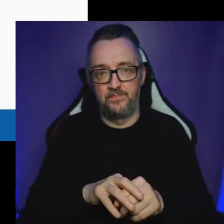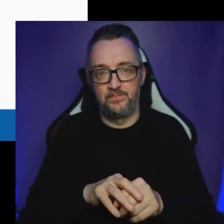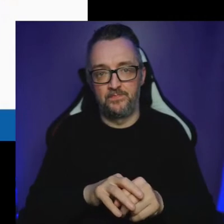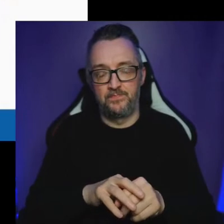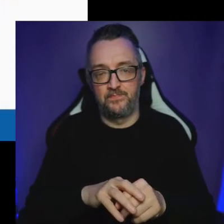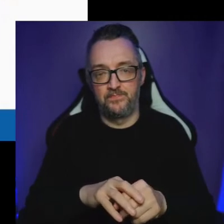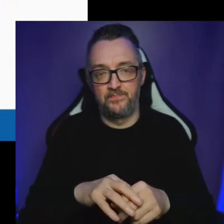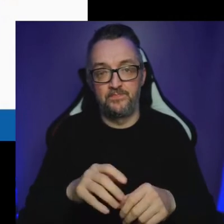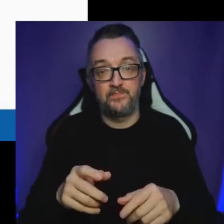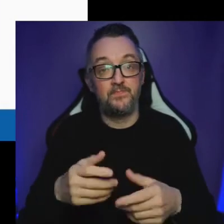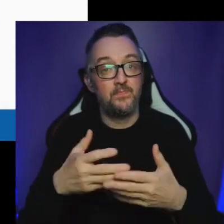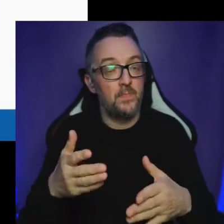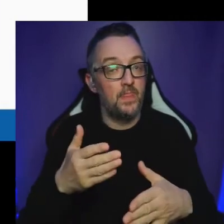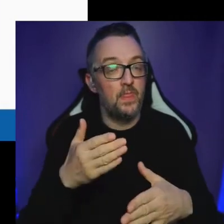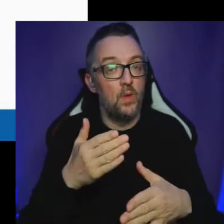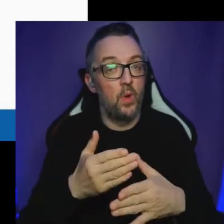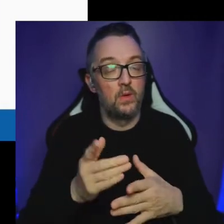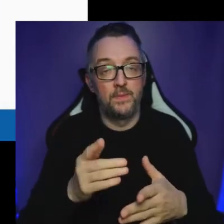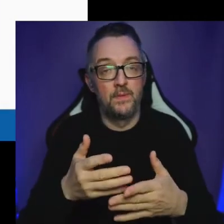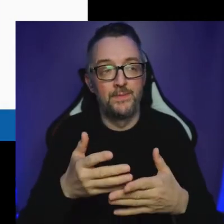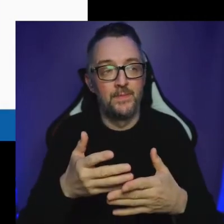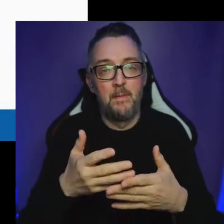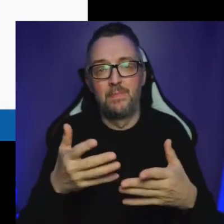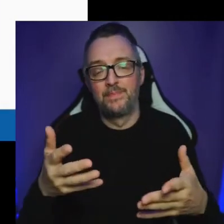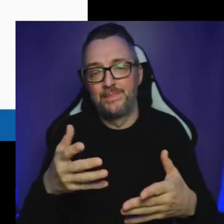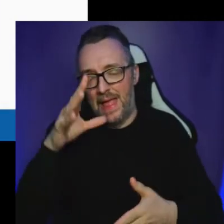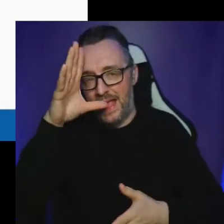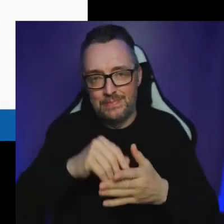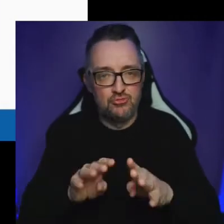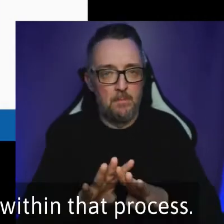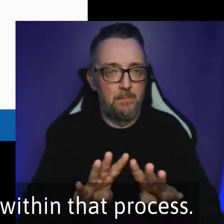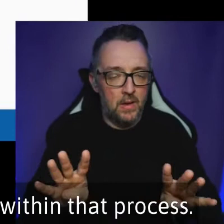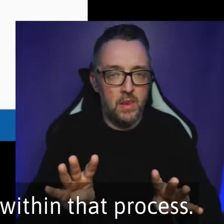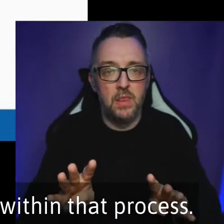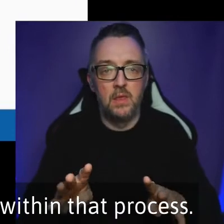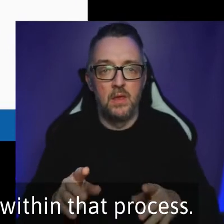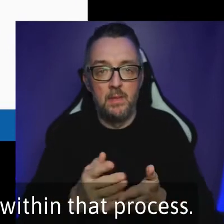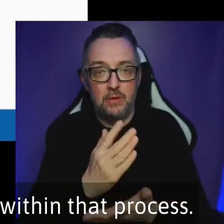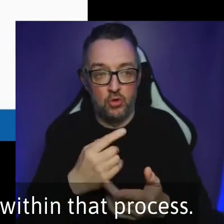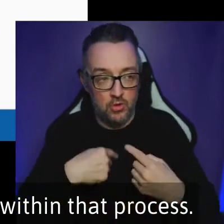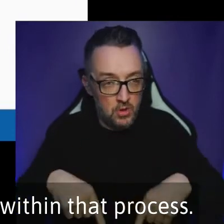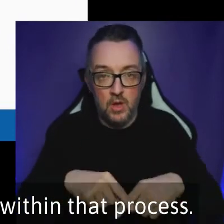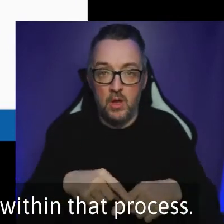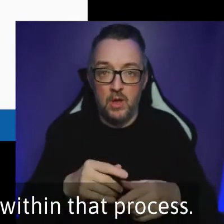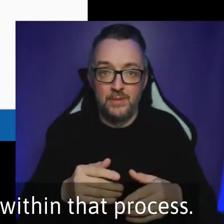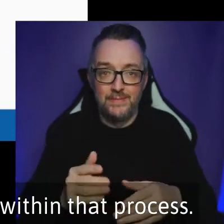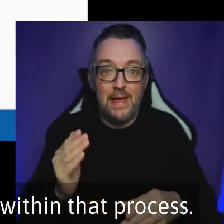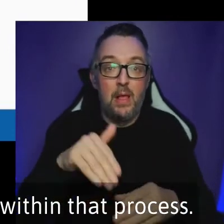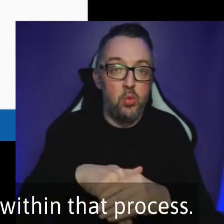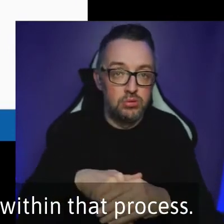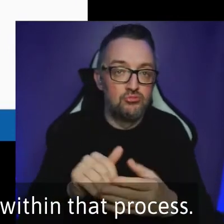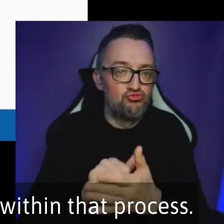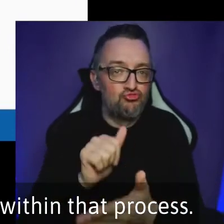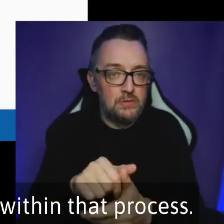there's also work with there's a large experience panel and partner organizations to ensure that we're including people effectively within that